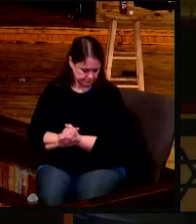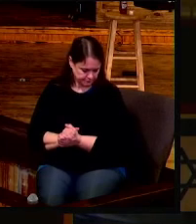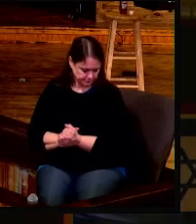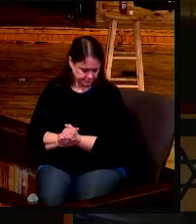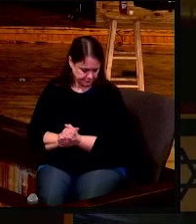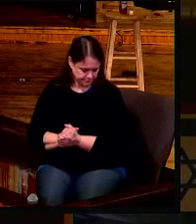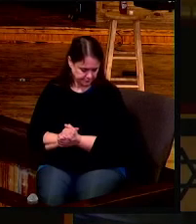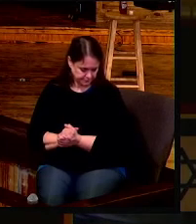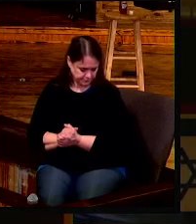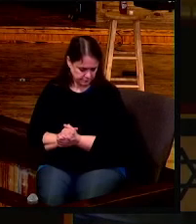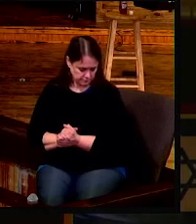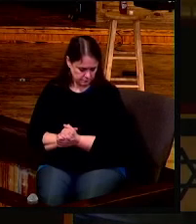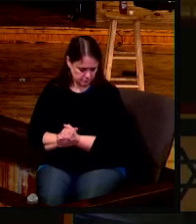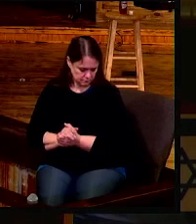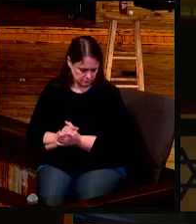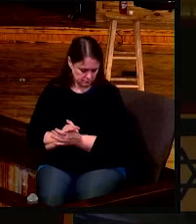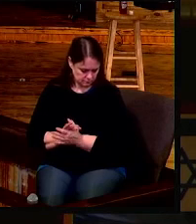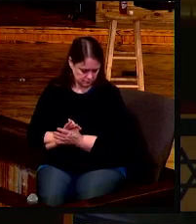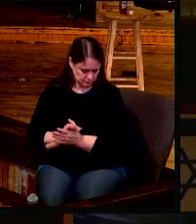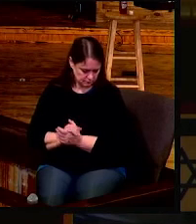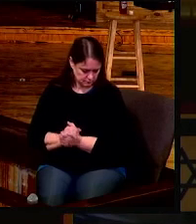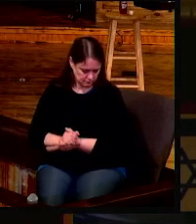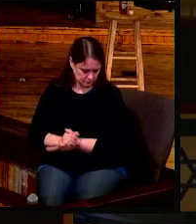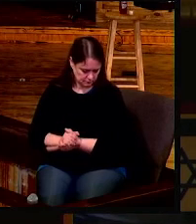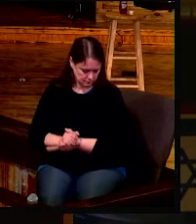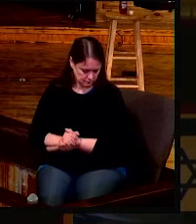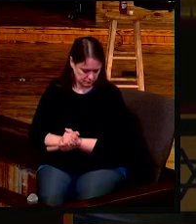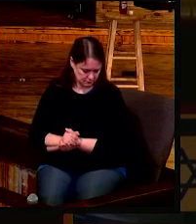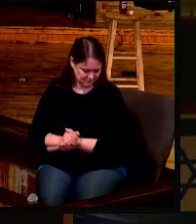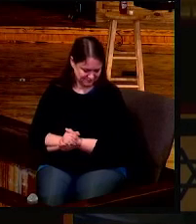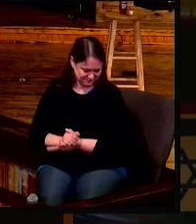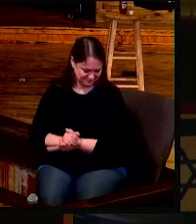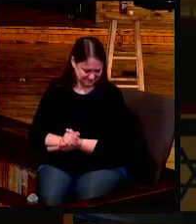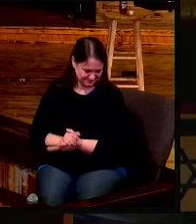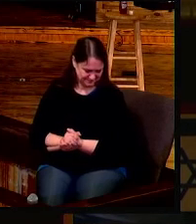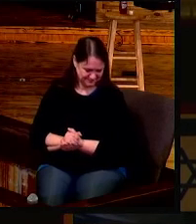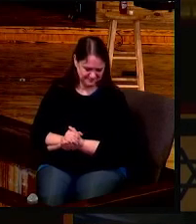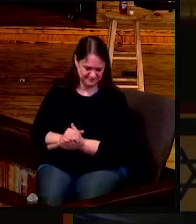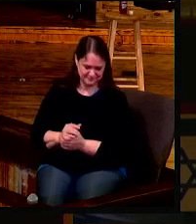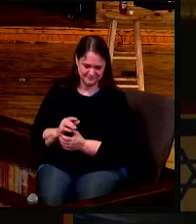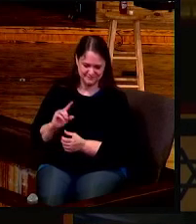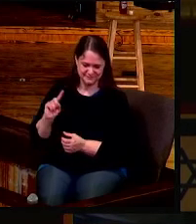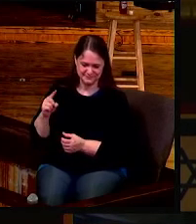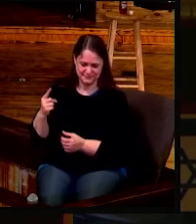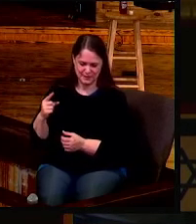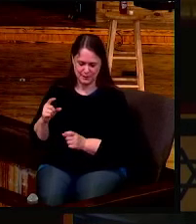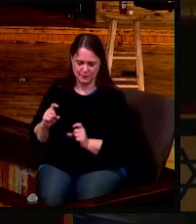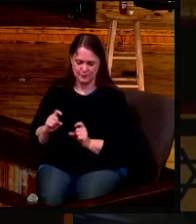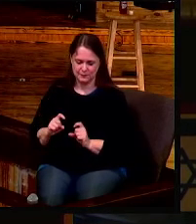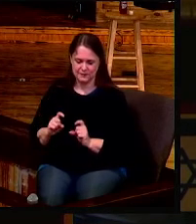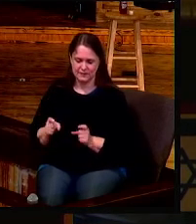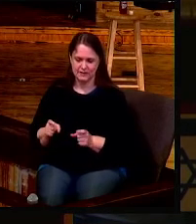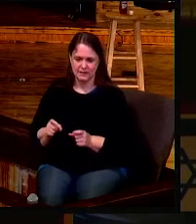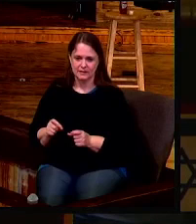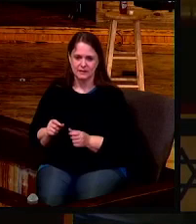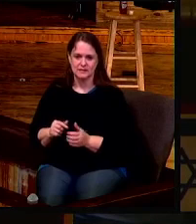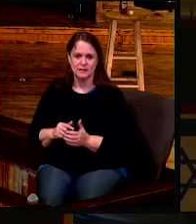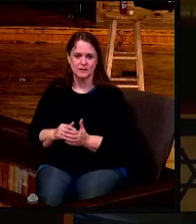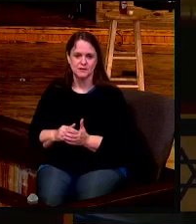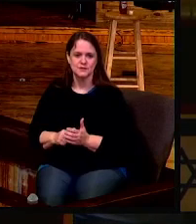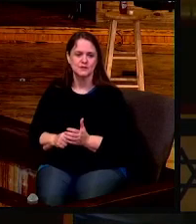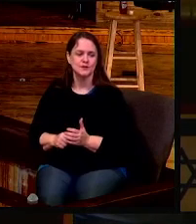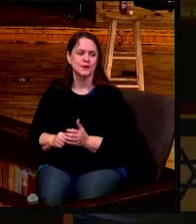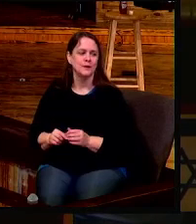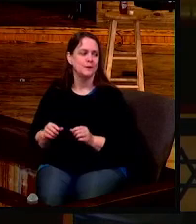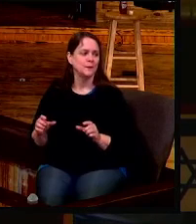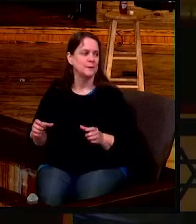We've heard jokes. I think my mom and them, they joke about that we only get so many words while we're here on earth. And my stepdad tells my mom that she's used most of